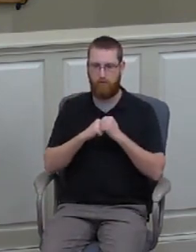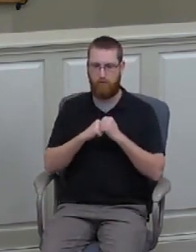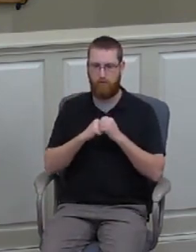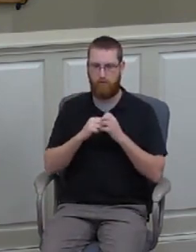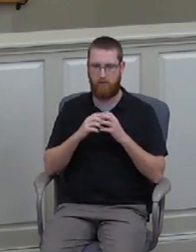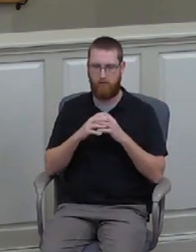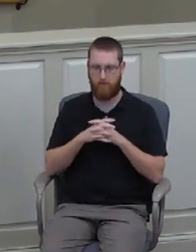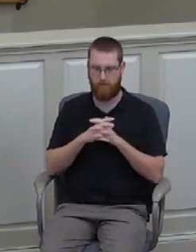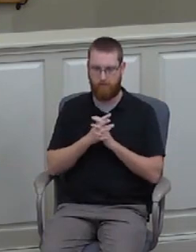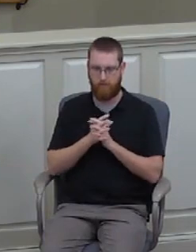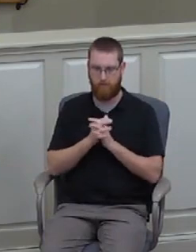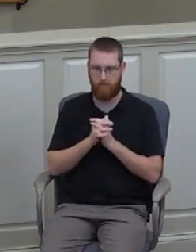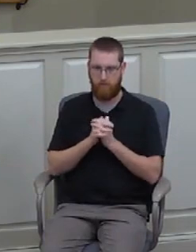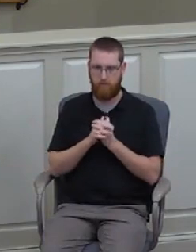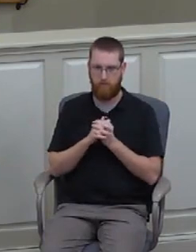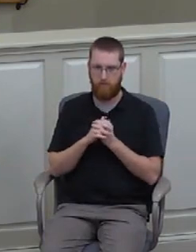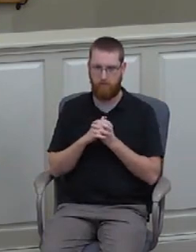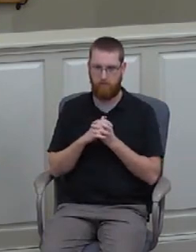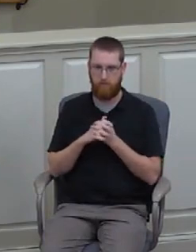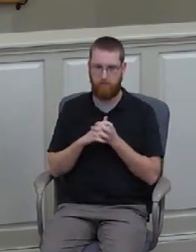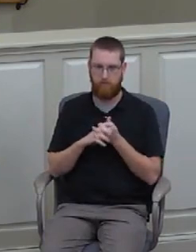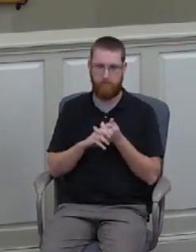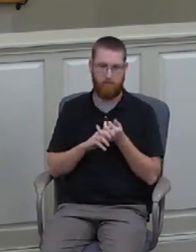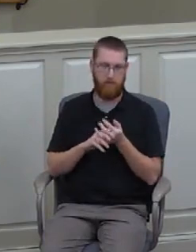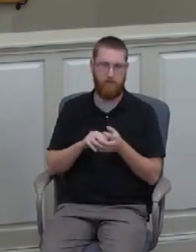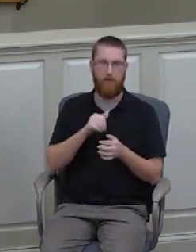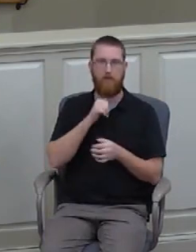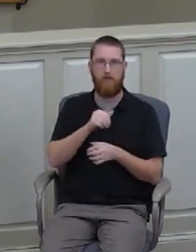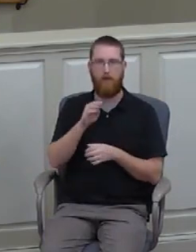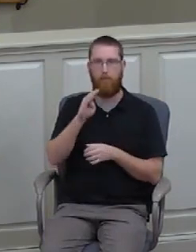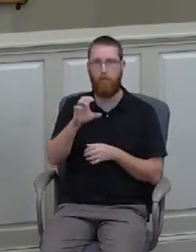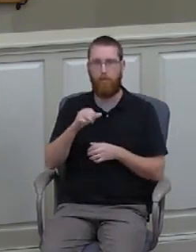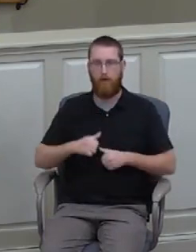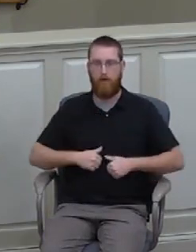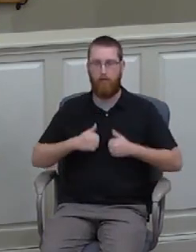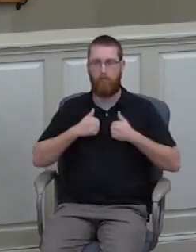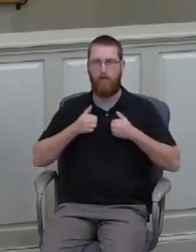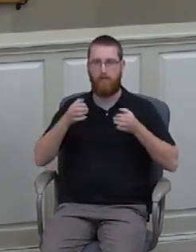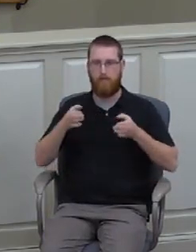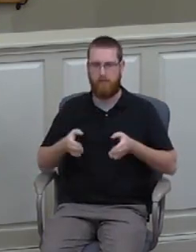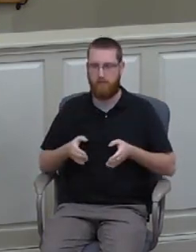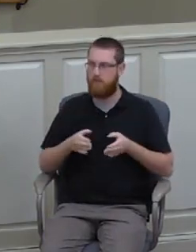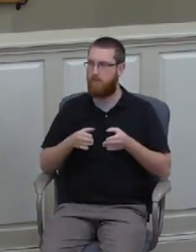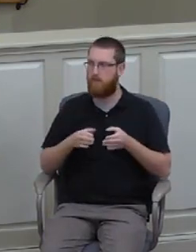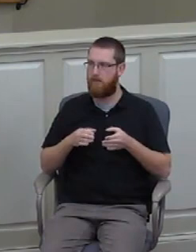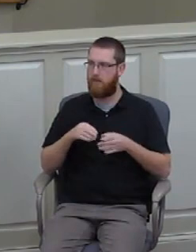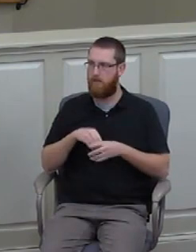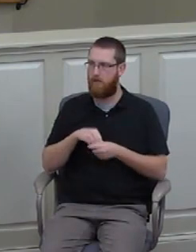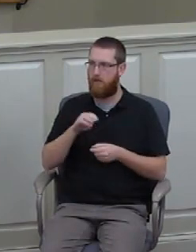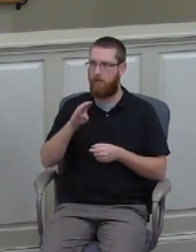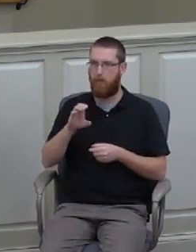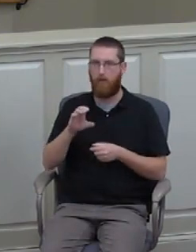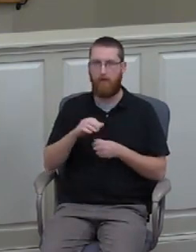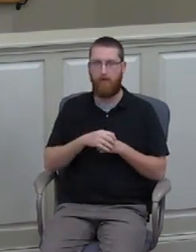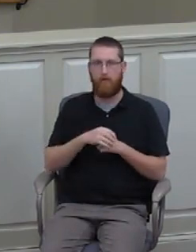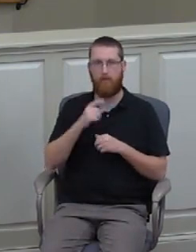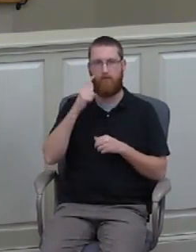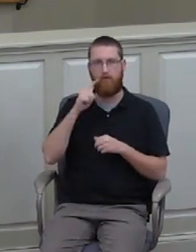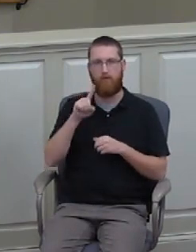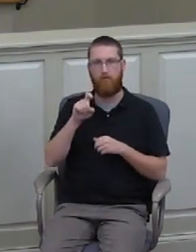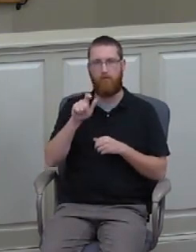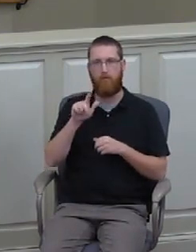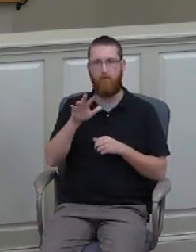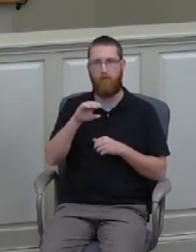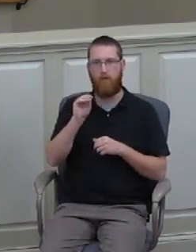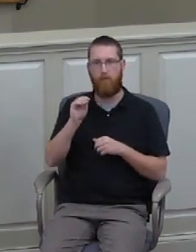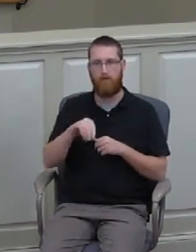And for non-Boyle County residents for programming and facility use at a rate of 125% of the city of Danville and